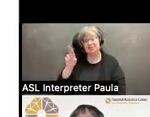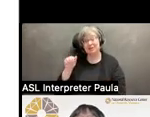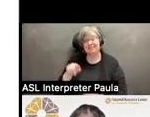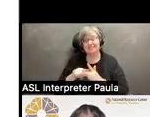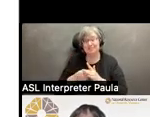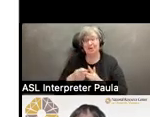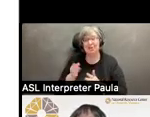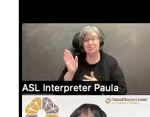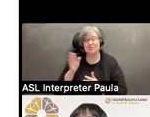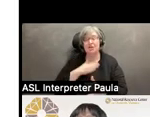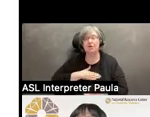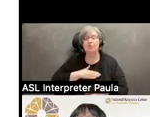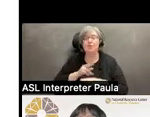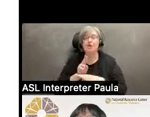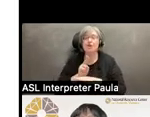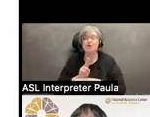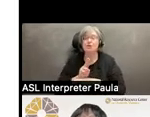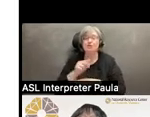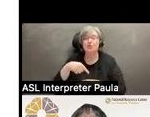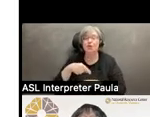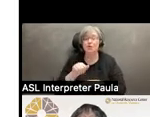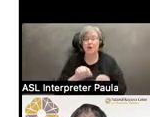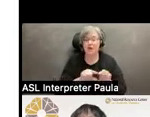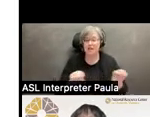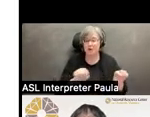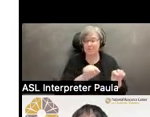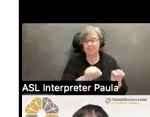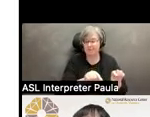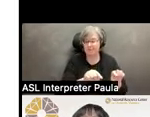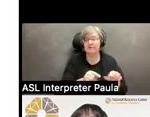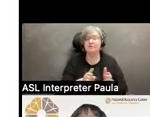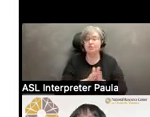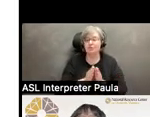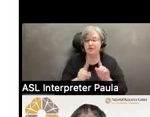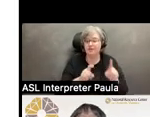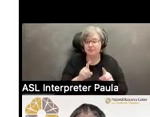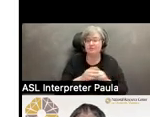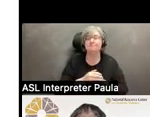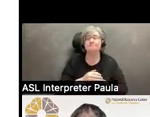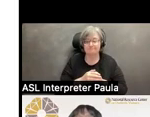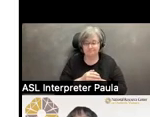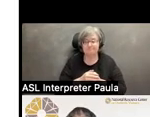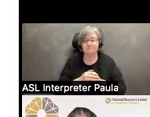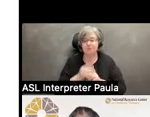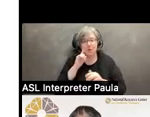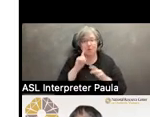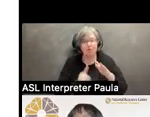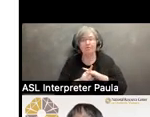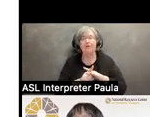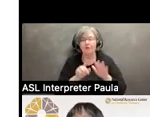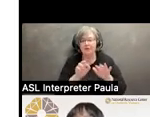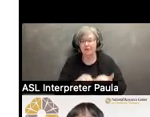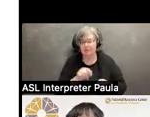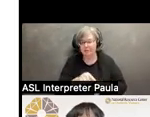again, please utilize the Q&A sections as questions come to you. Thank you.